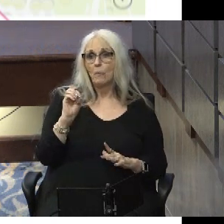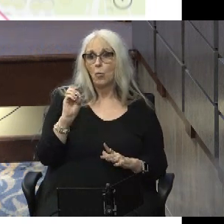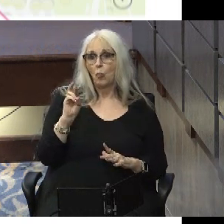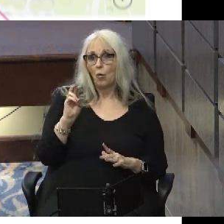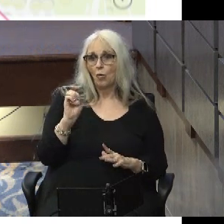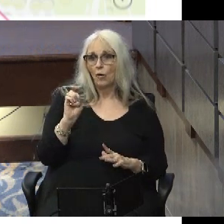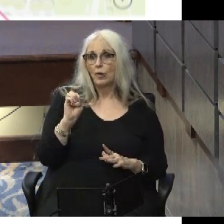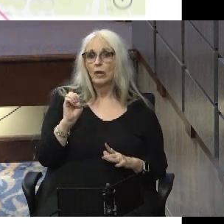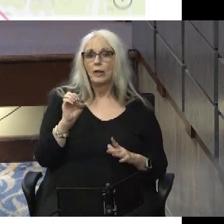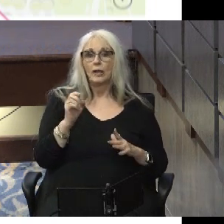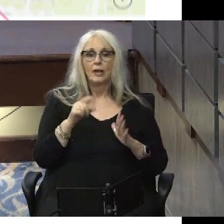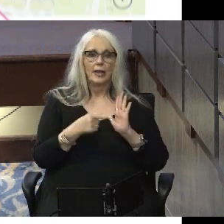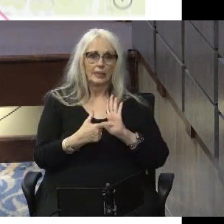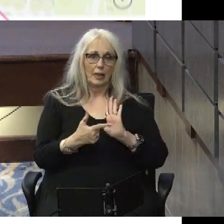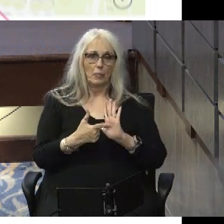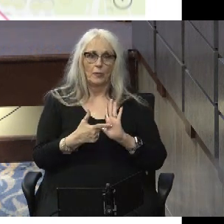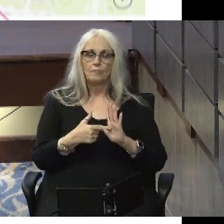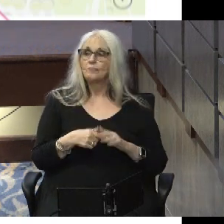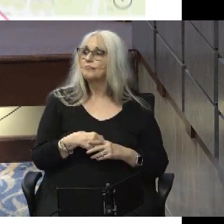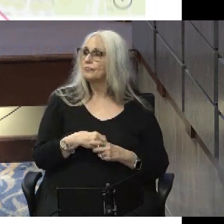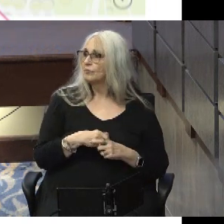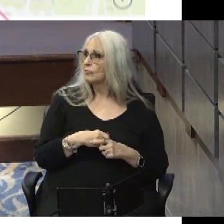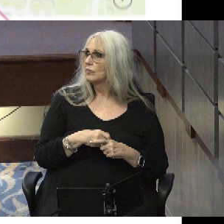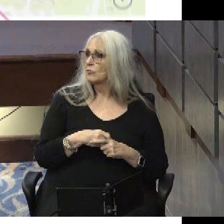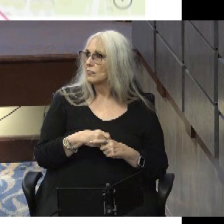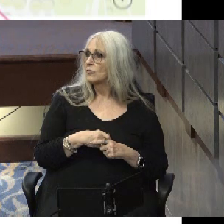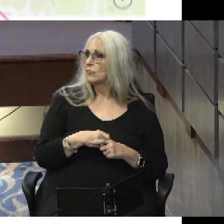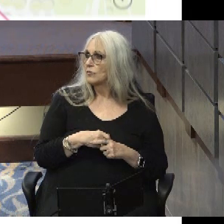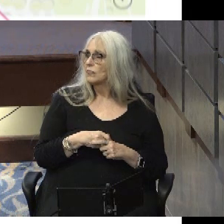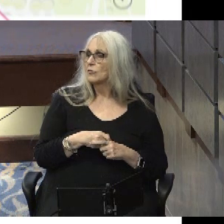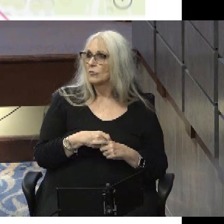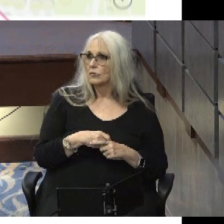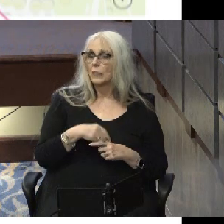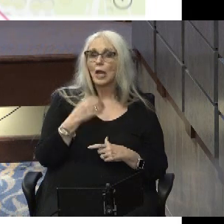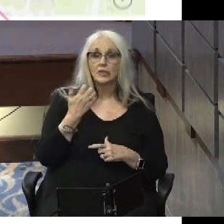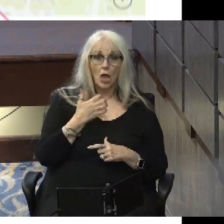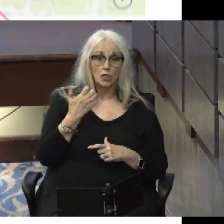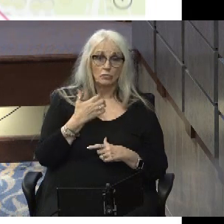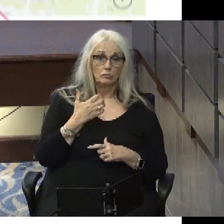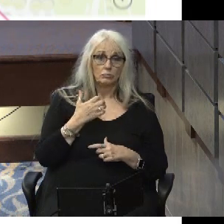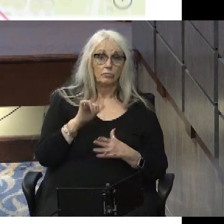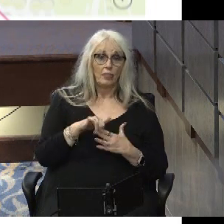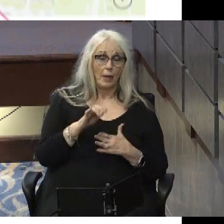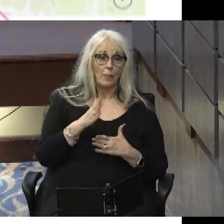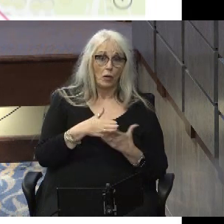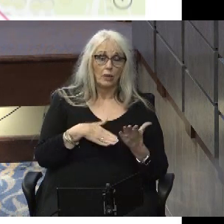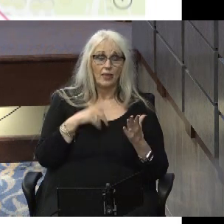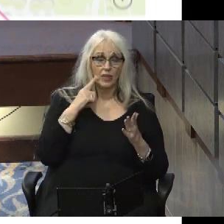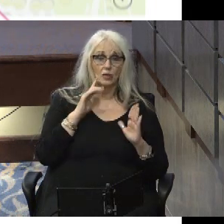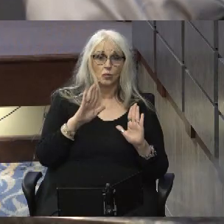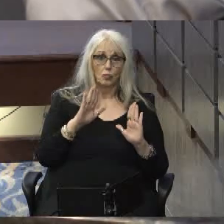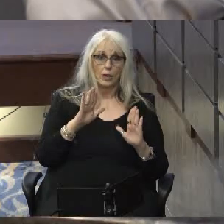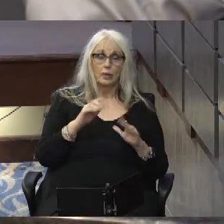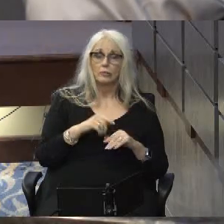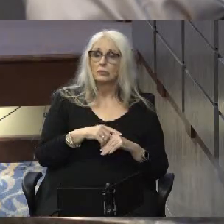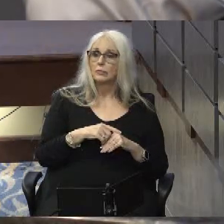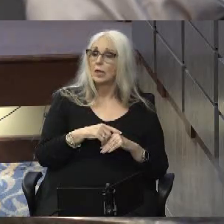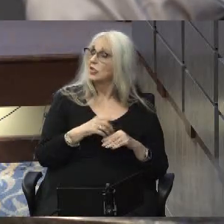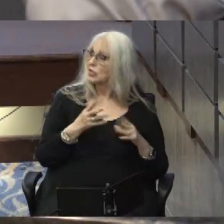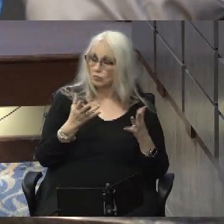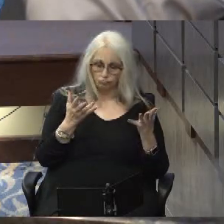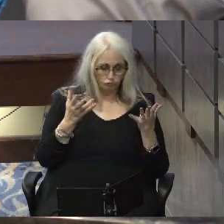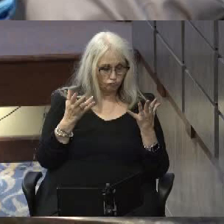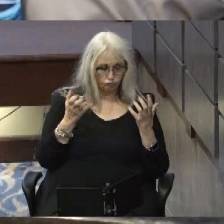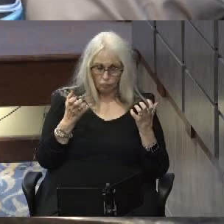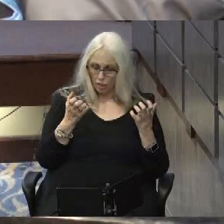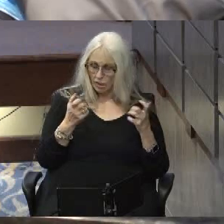doing throughout the site. Like I said, that part is awesome. I think that's really great. Well, I But I think, just wanted to no, I